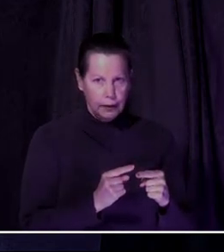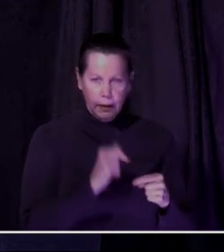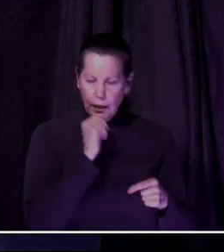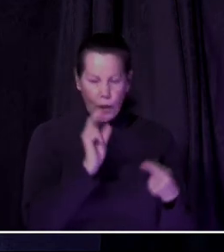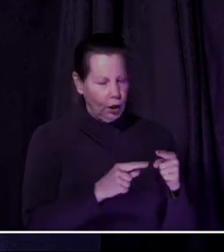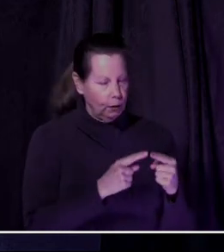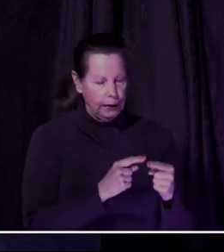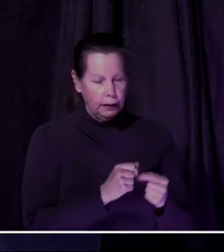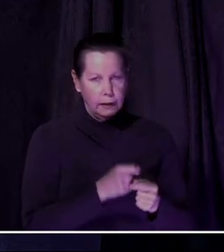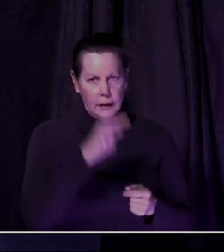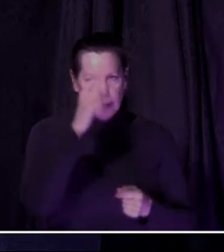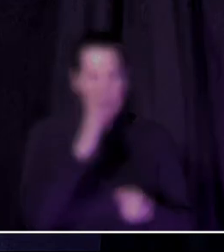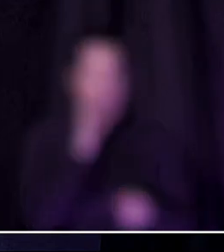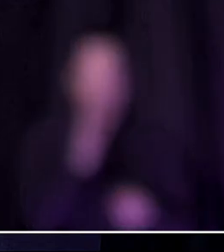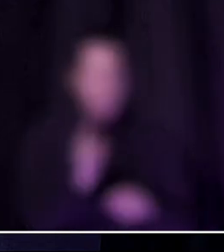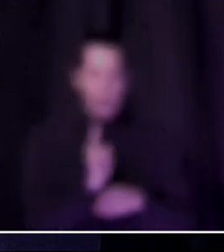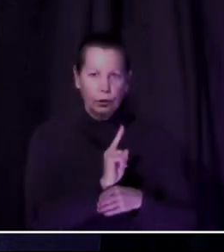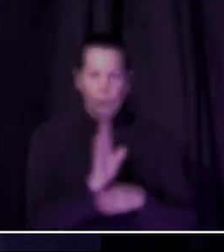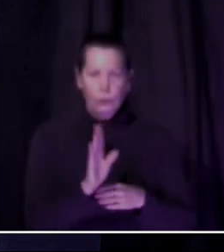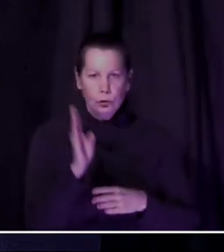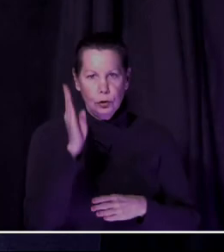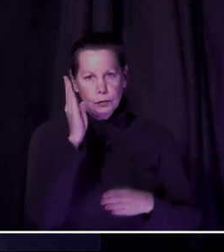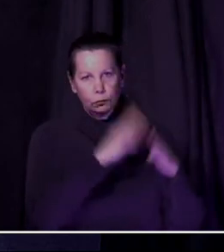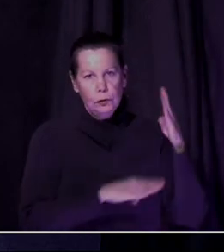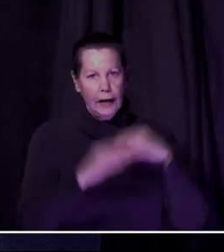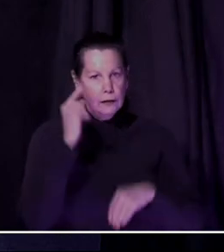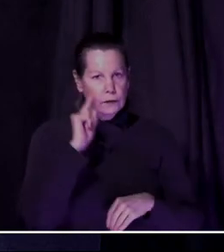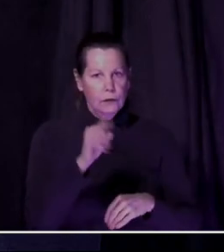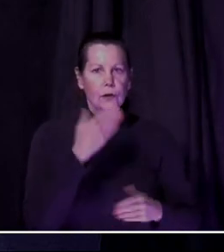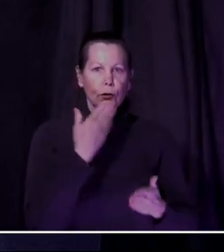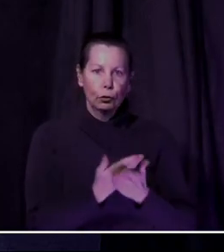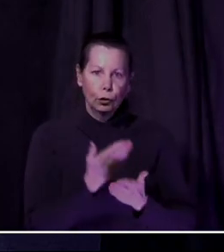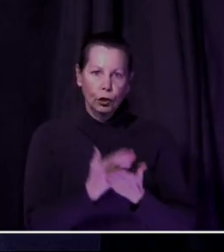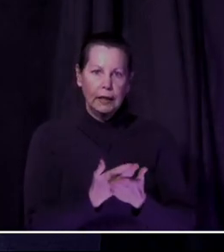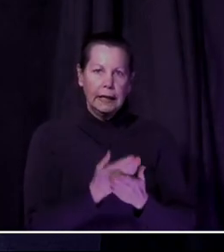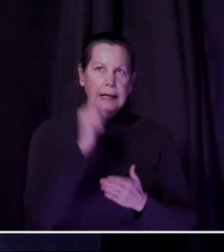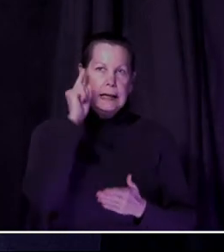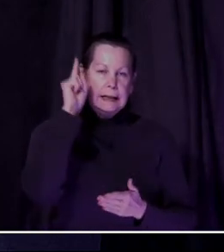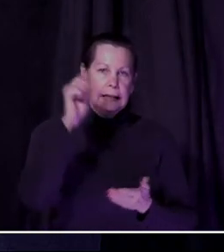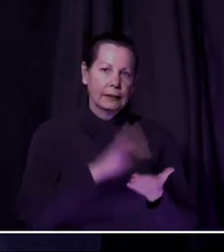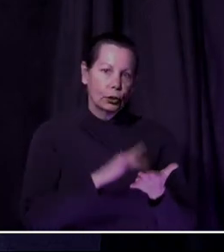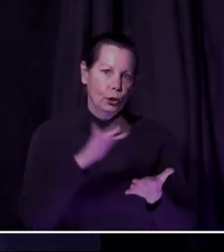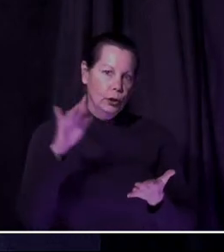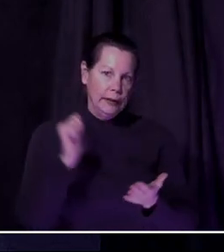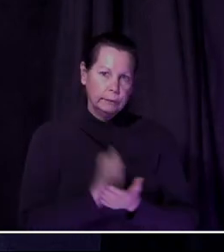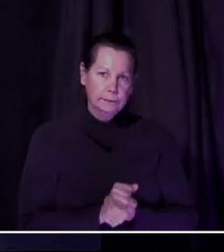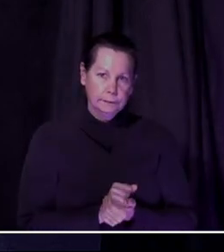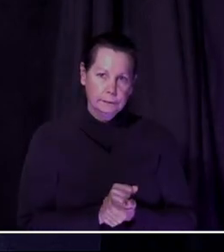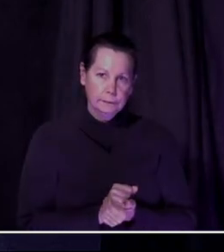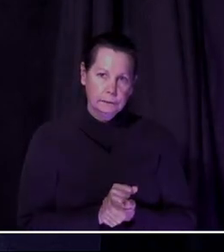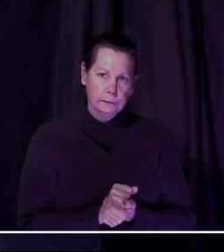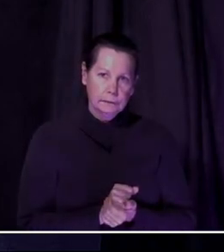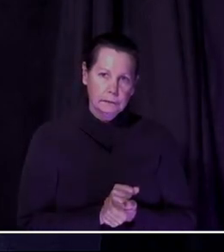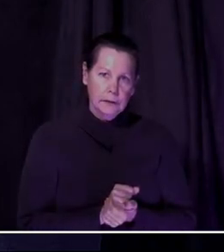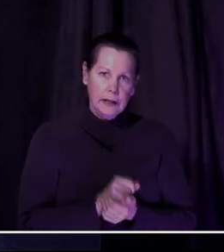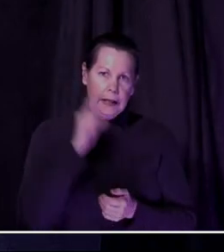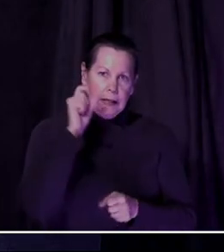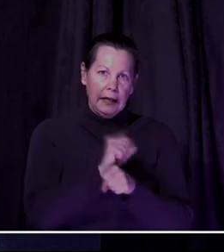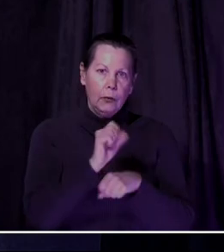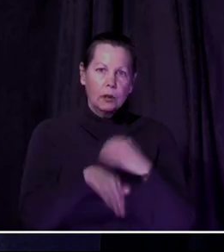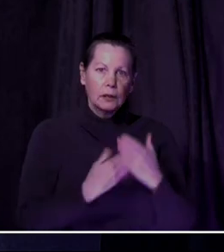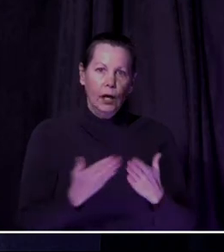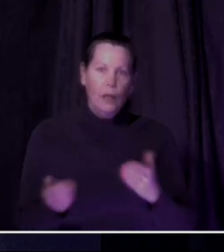not your pain, God will use your trials for your good and his glory. He works all